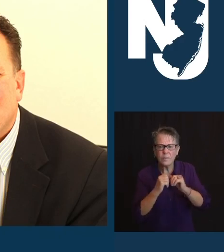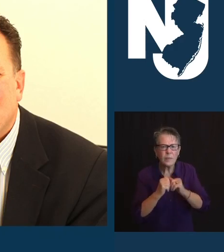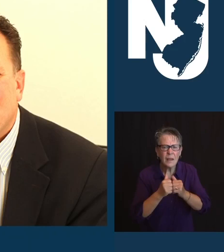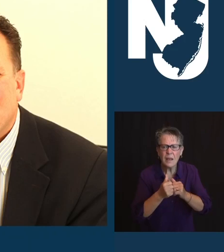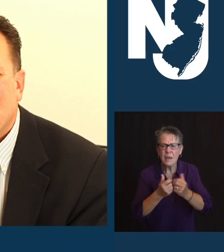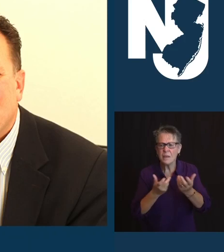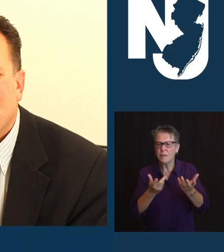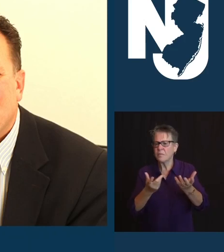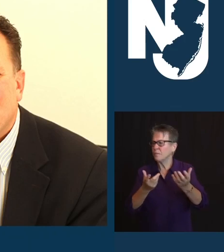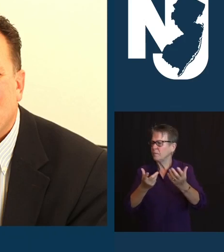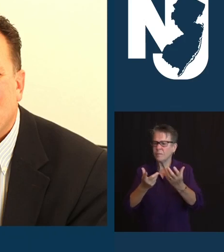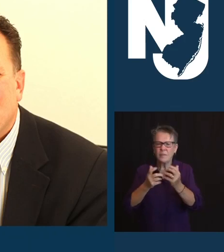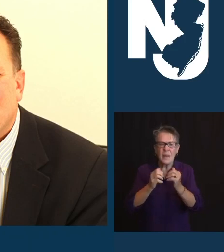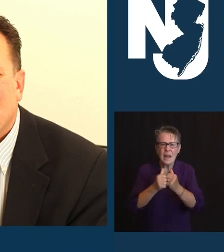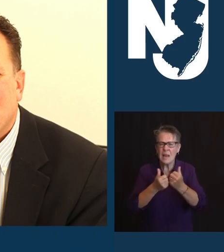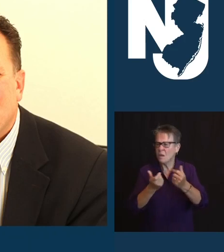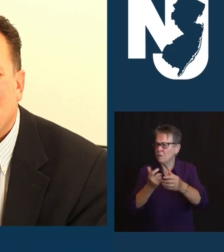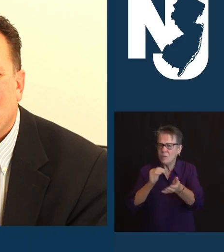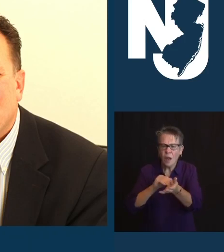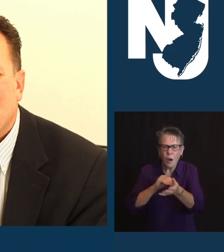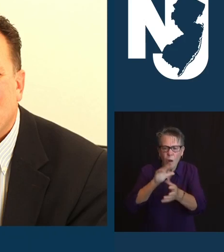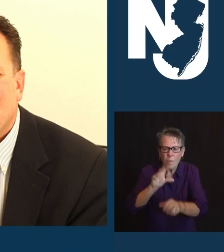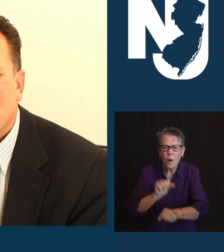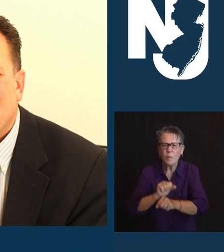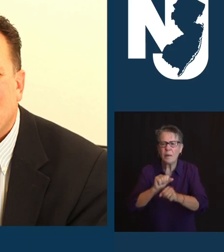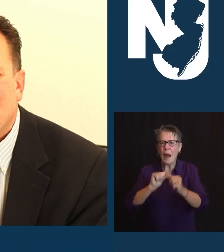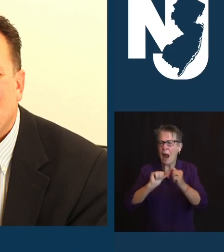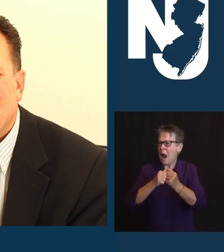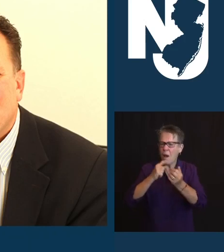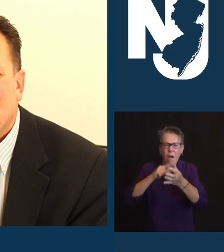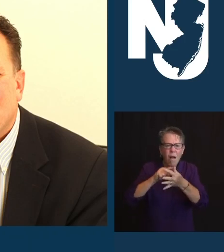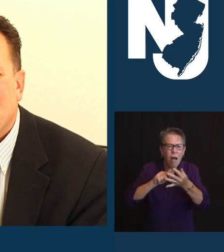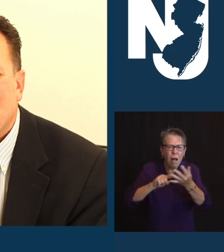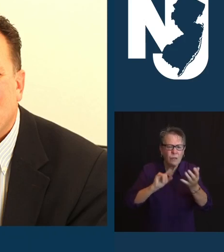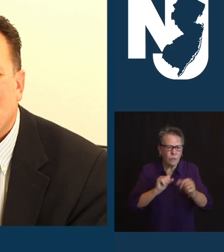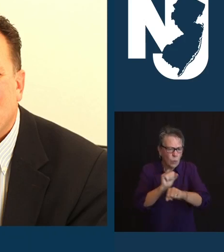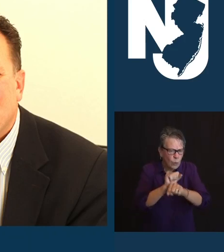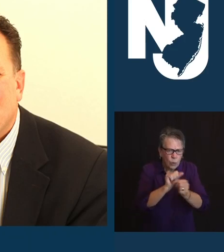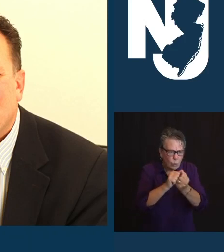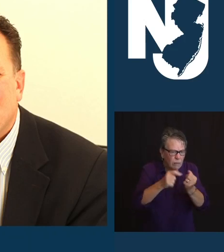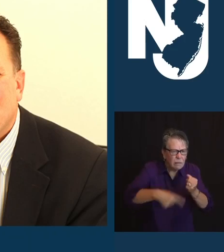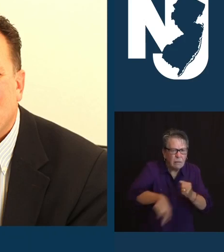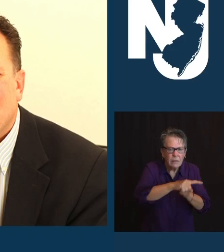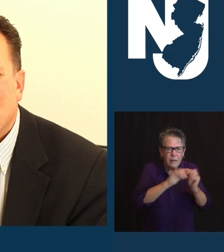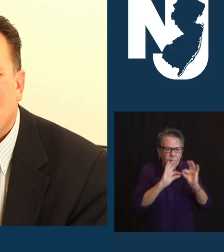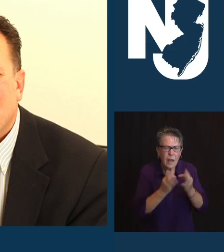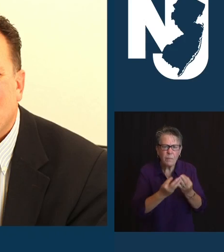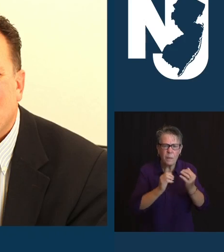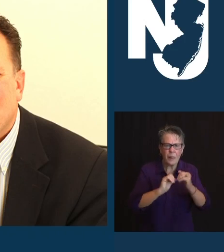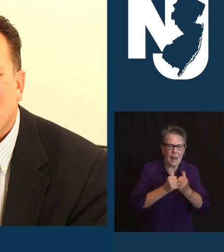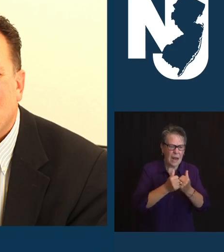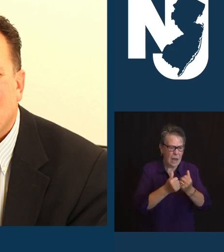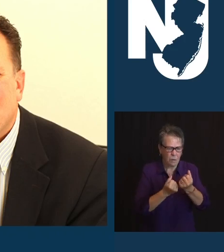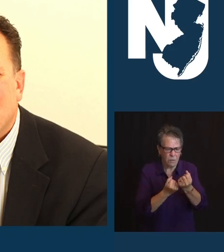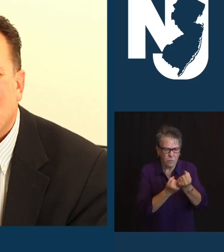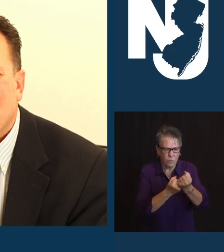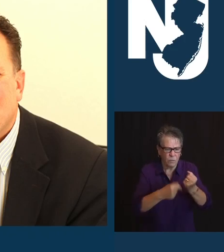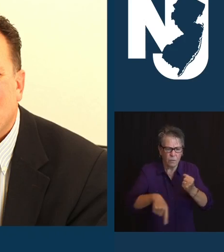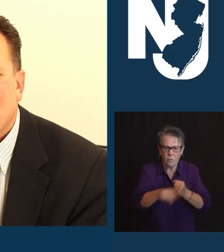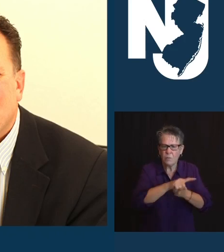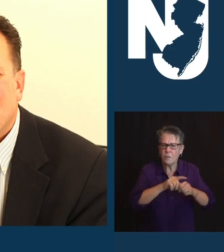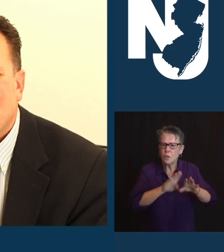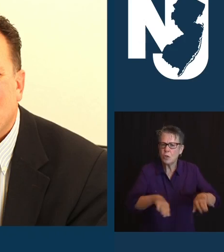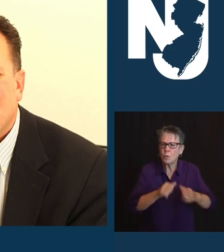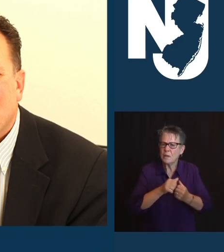expand community outreach, including purchasing new technology for telehealth services and to keep key staff